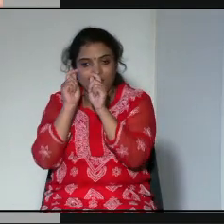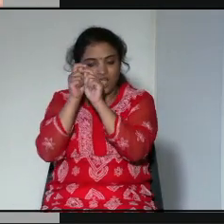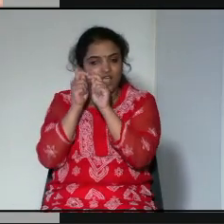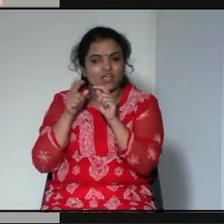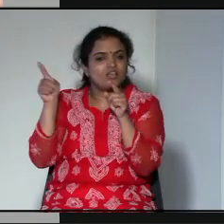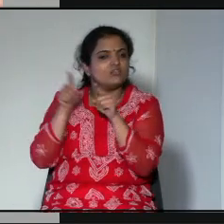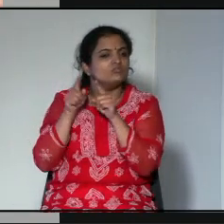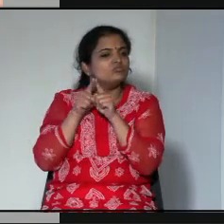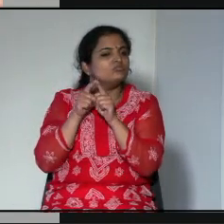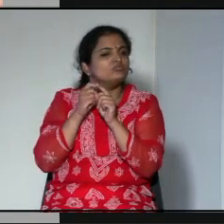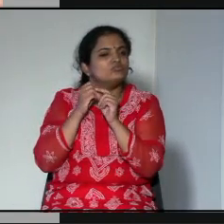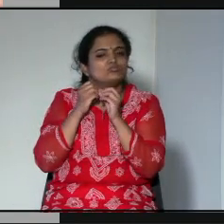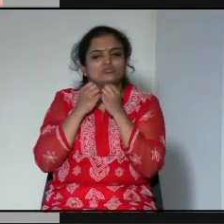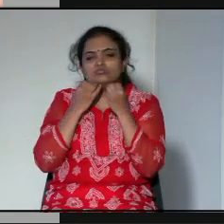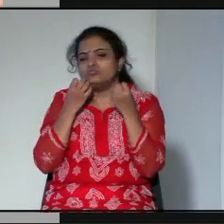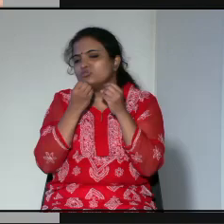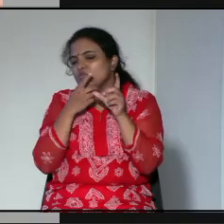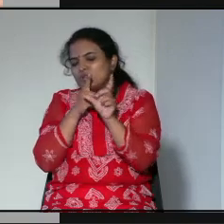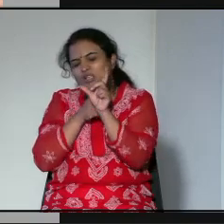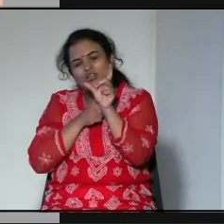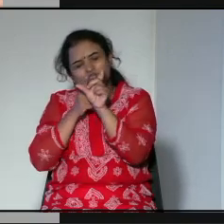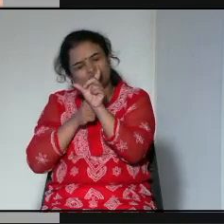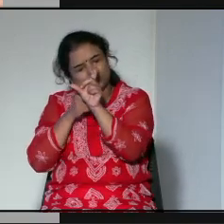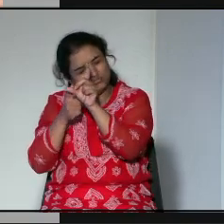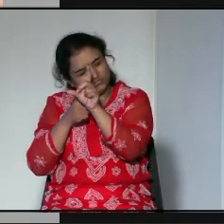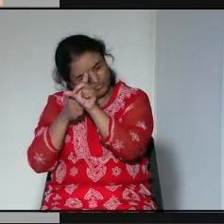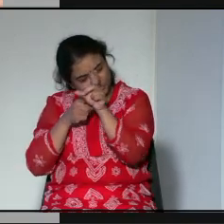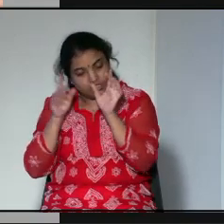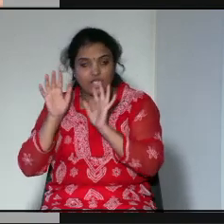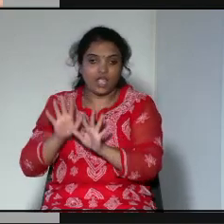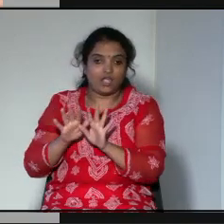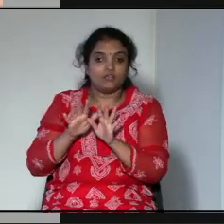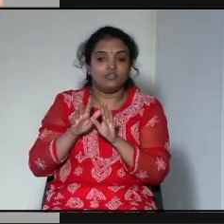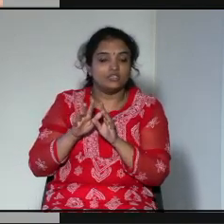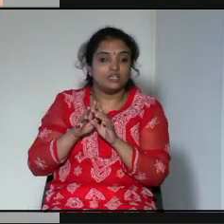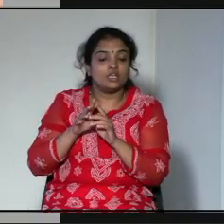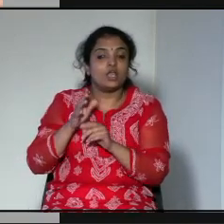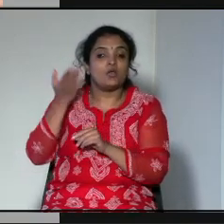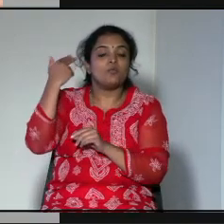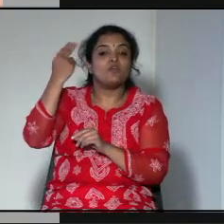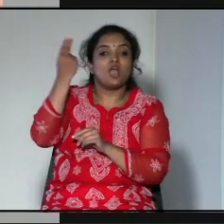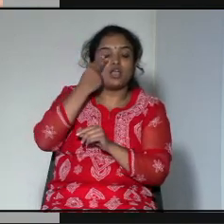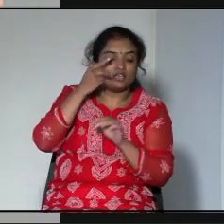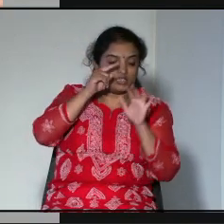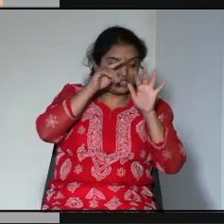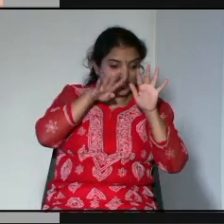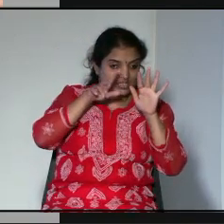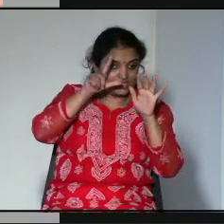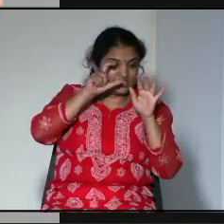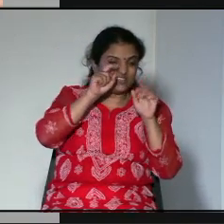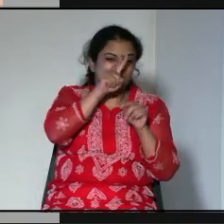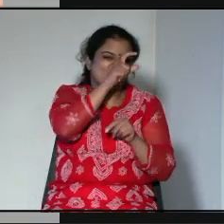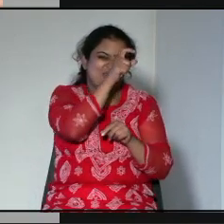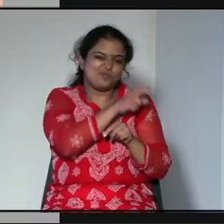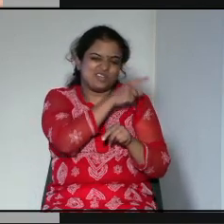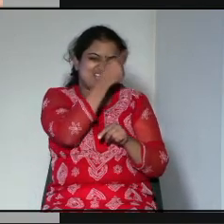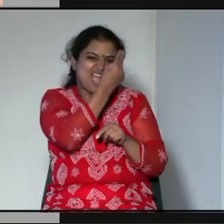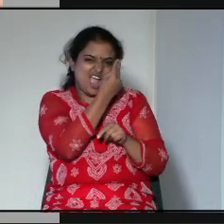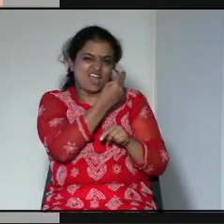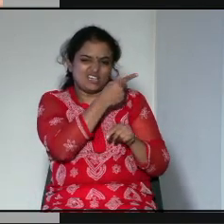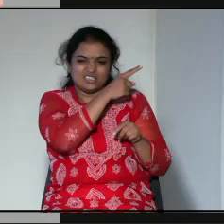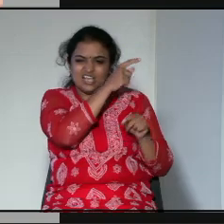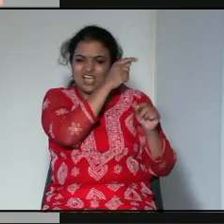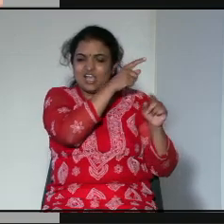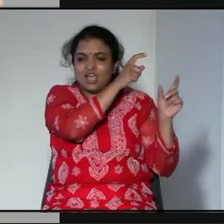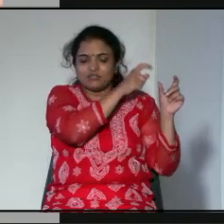number of years till they found buyers. The Artist's Diary of 1970 gives a vivid sense of this life